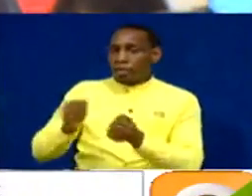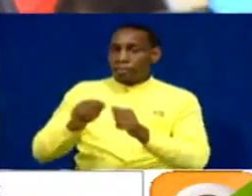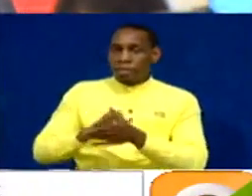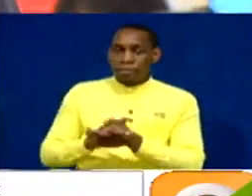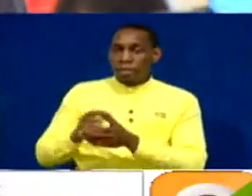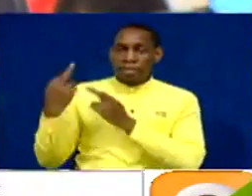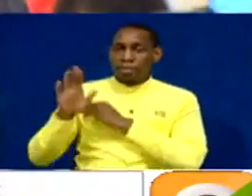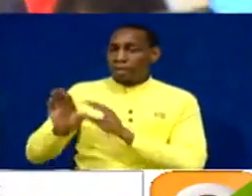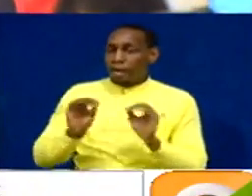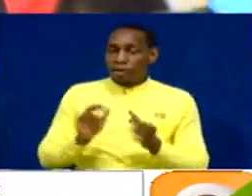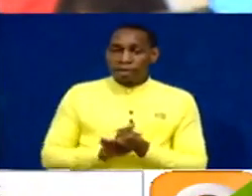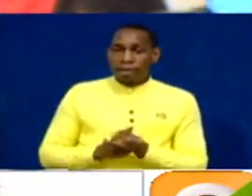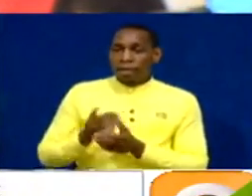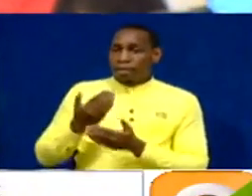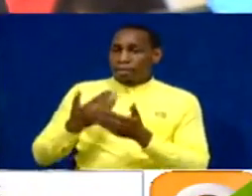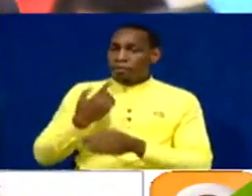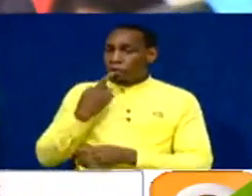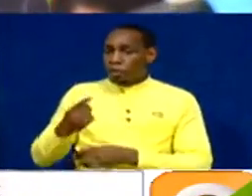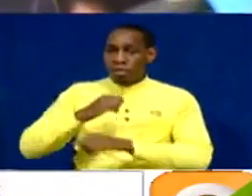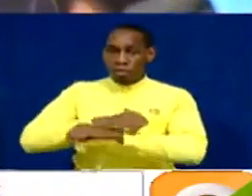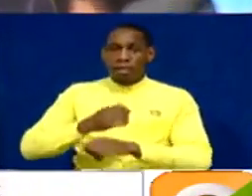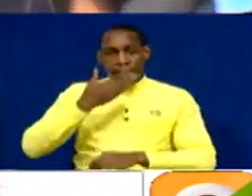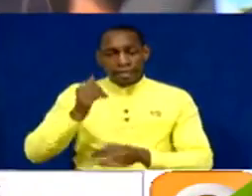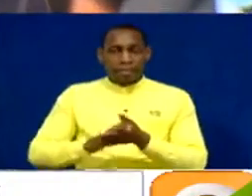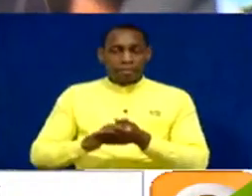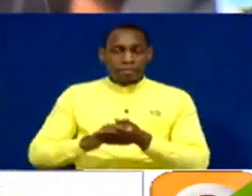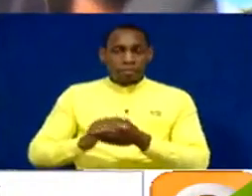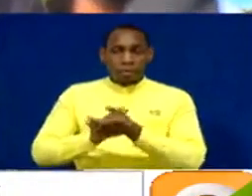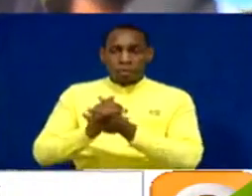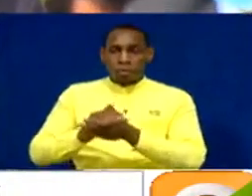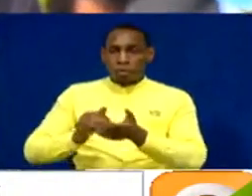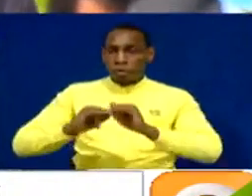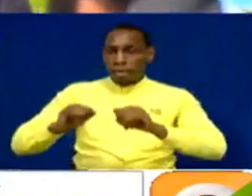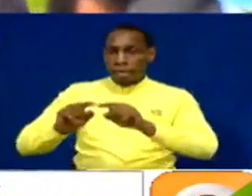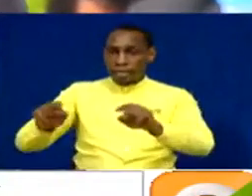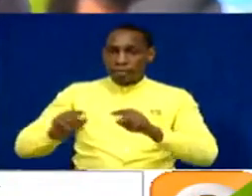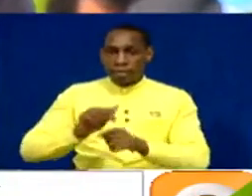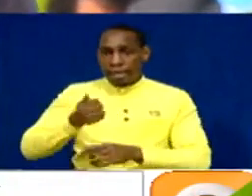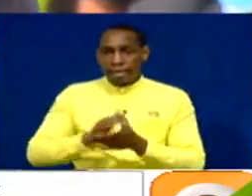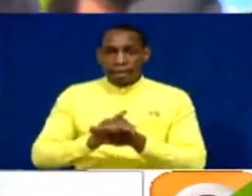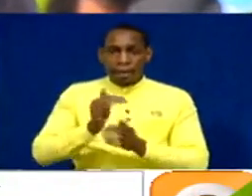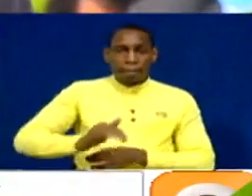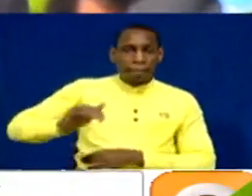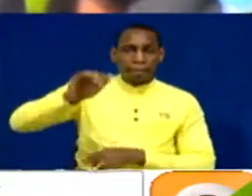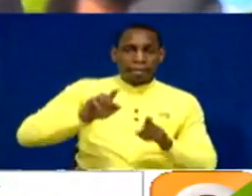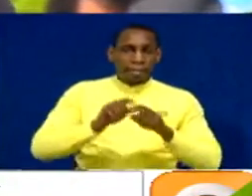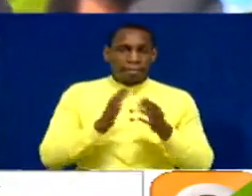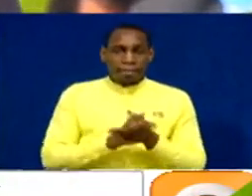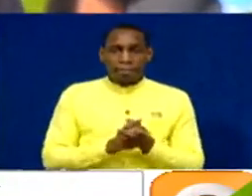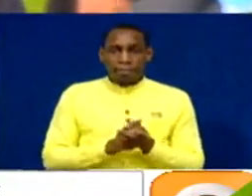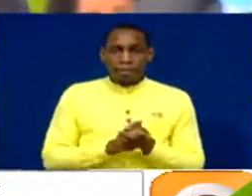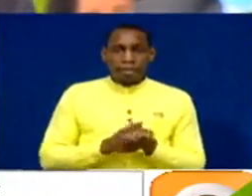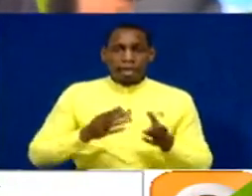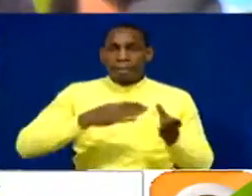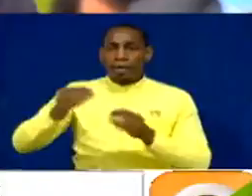wash the plates. It's not your job. No, we were told in school it's good to wash plates. The other big one, we'll have you sneaked out to go